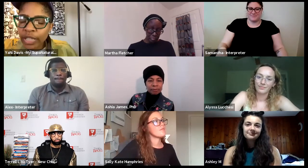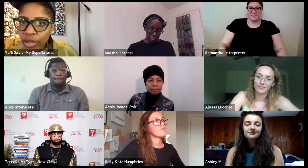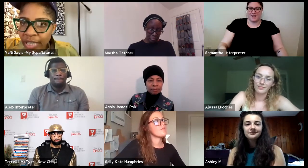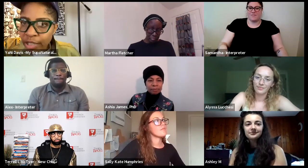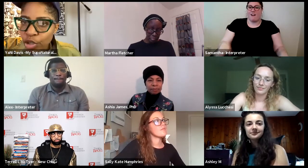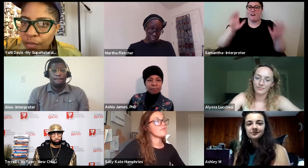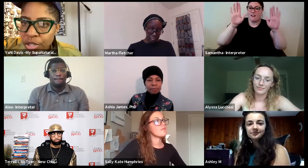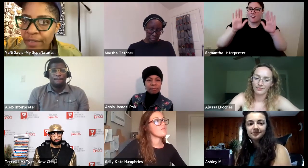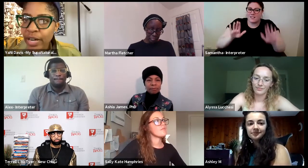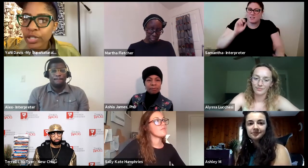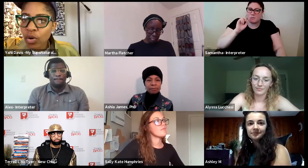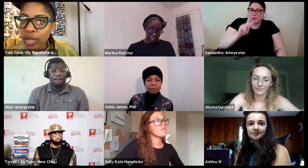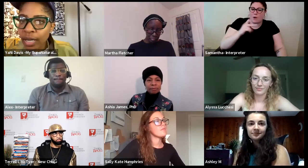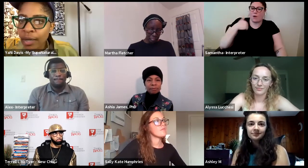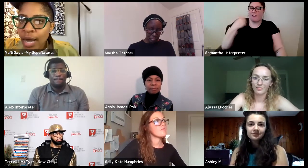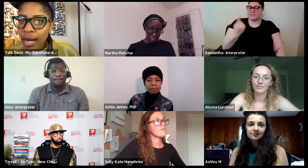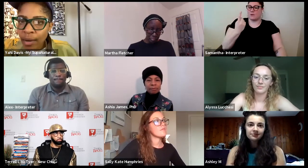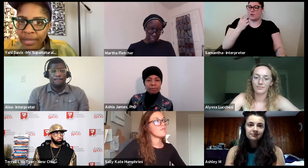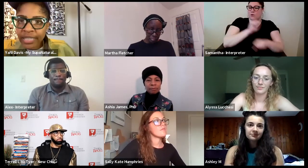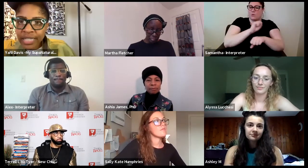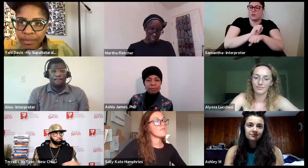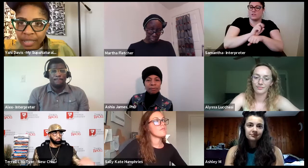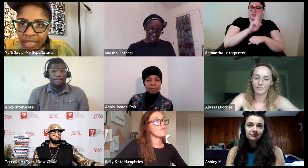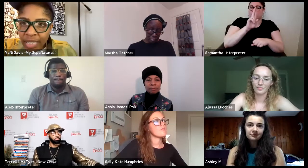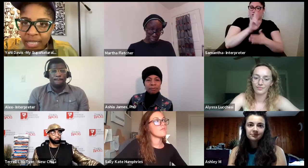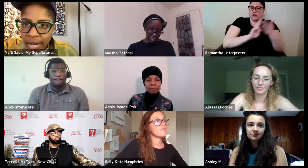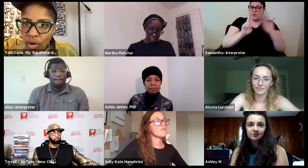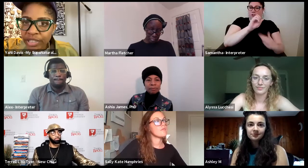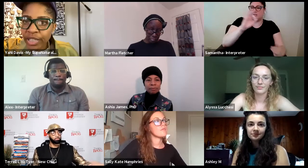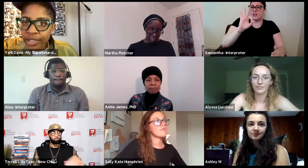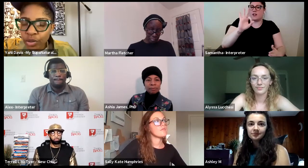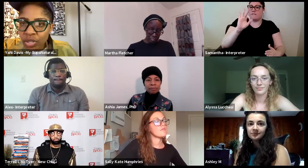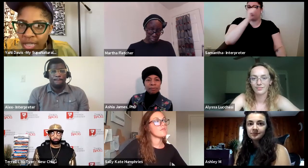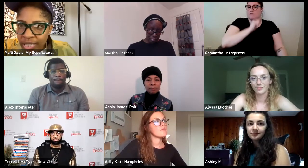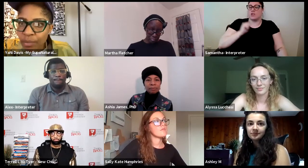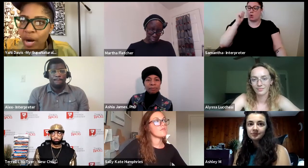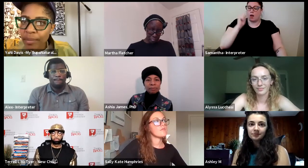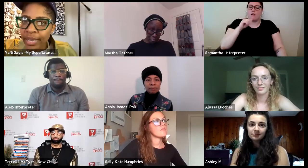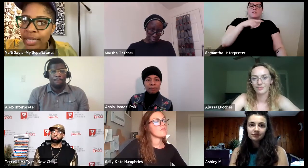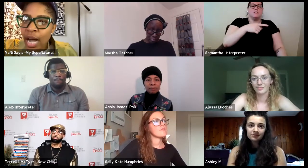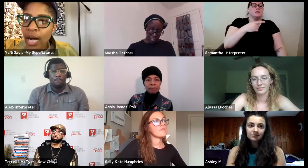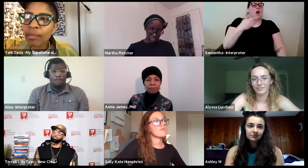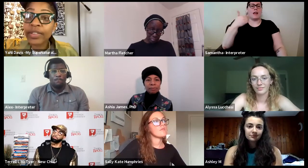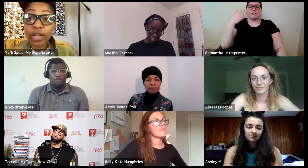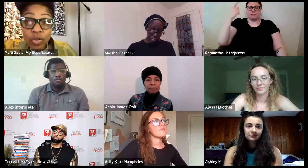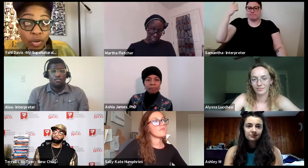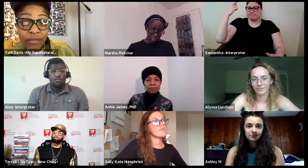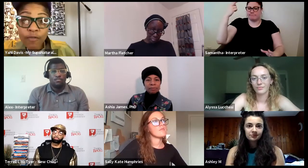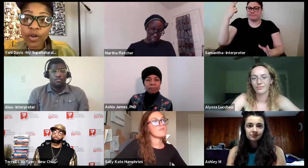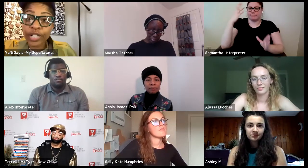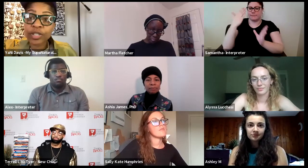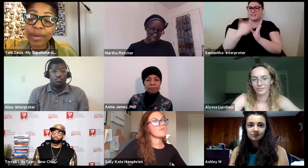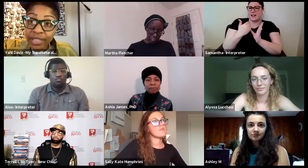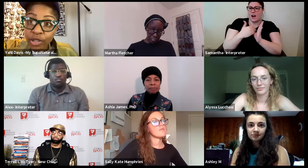someone that works at the University of Arizona in the Disability and Psychoeducational Studies Department. They also